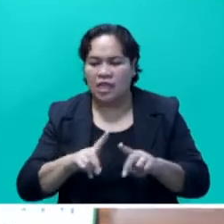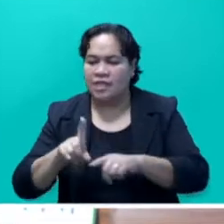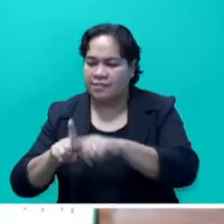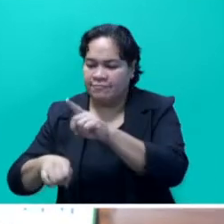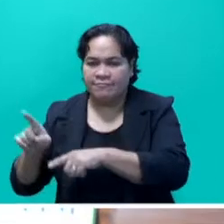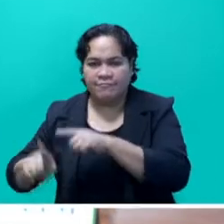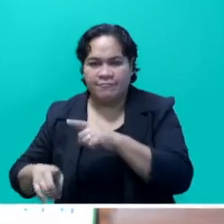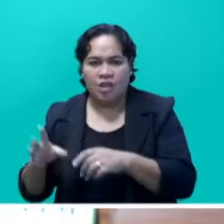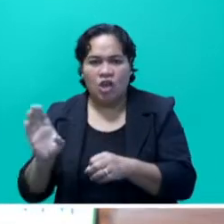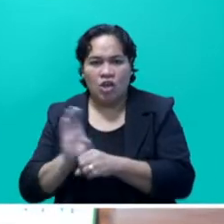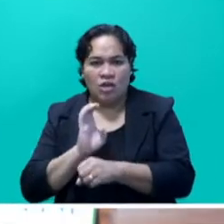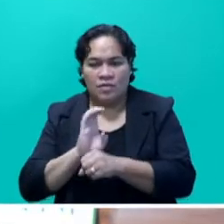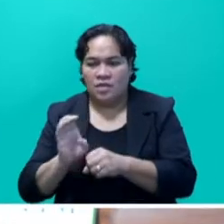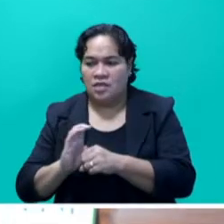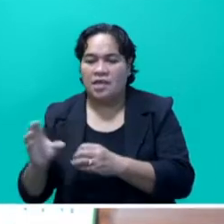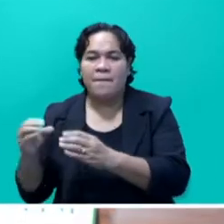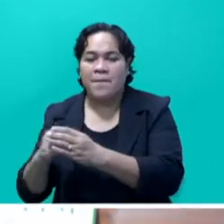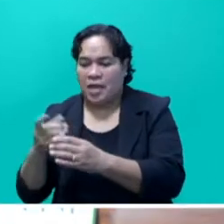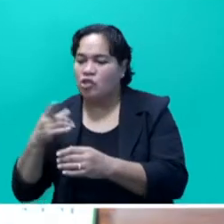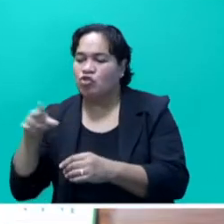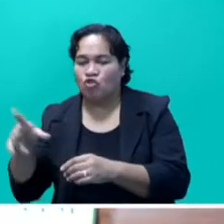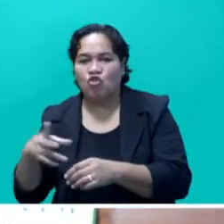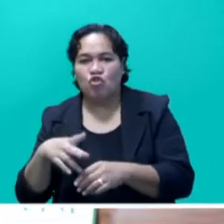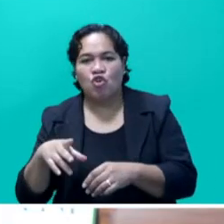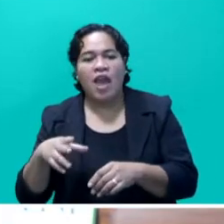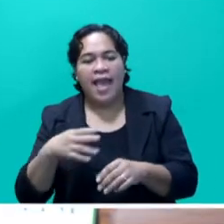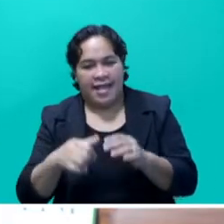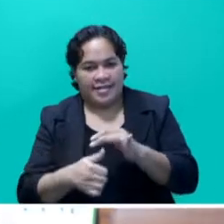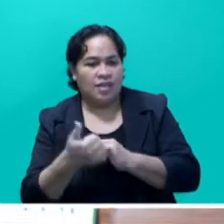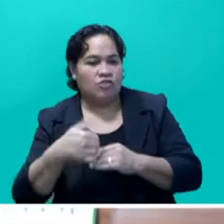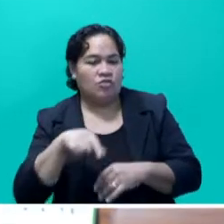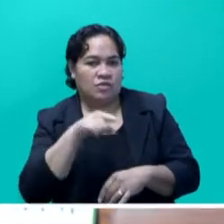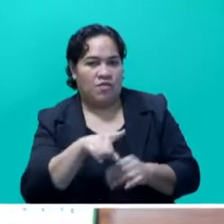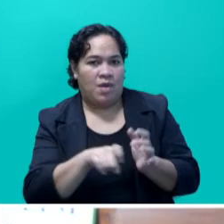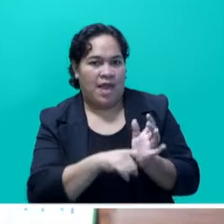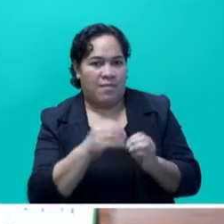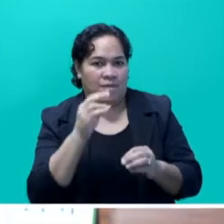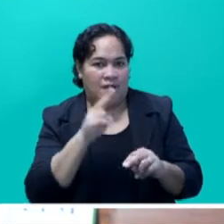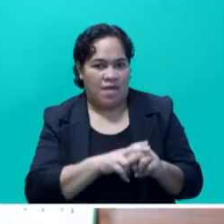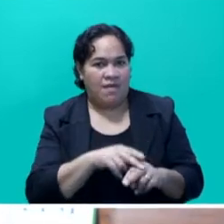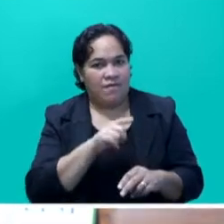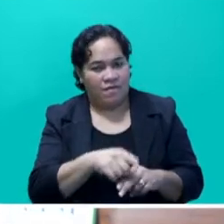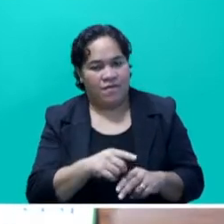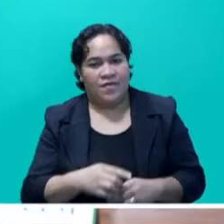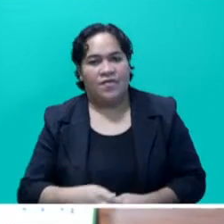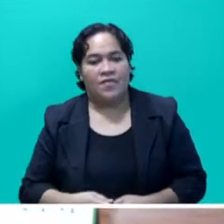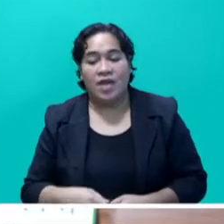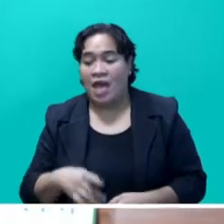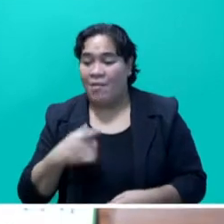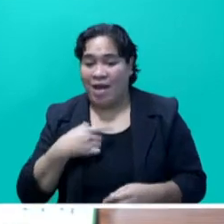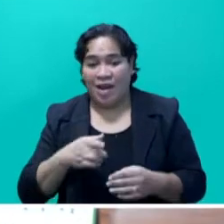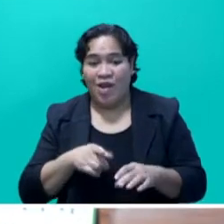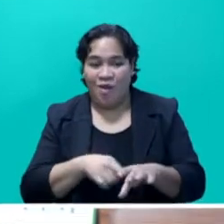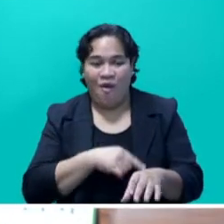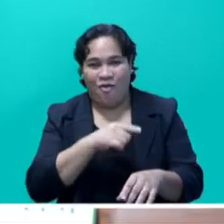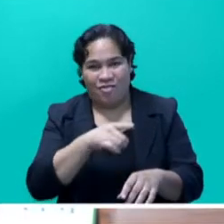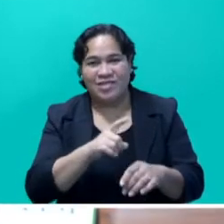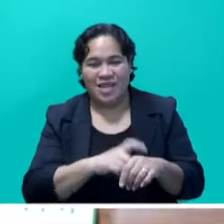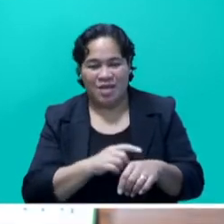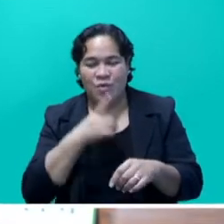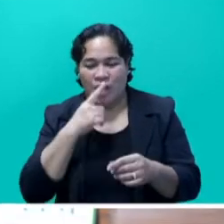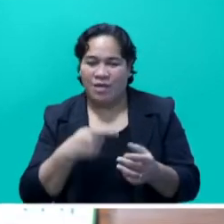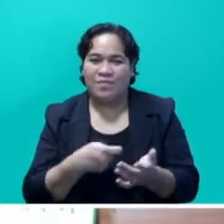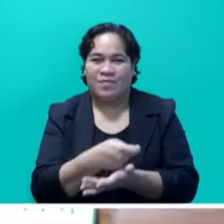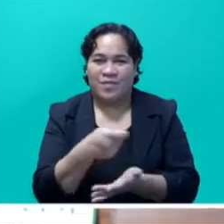accessing more from this facility, and the extended terms offered by the Reserve Bank will definitely encourage